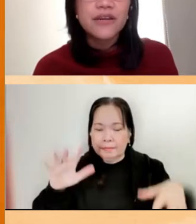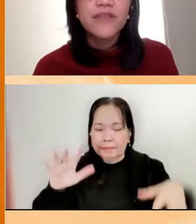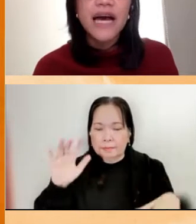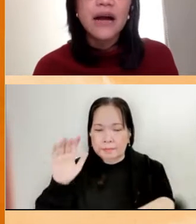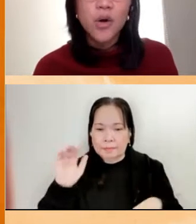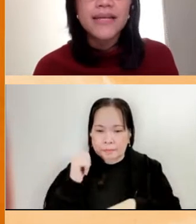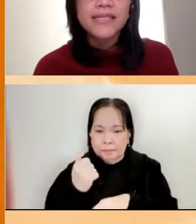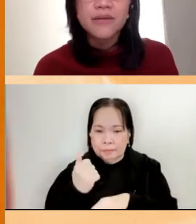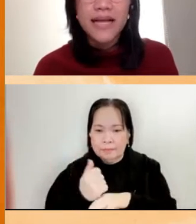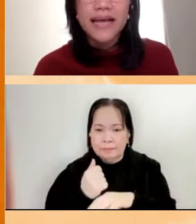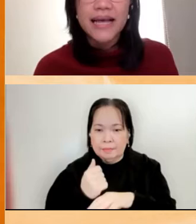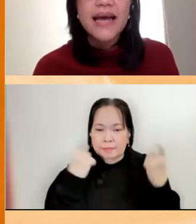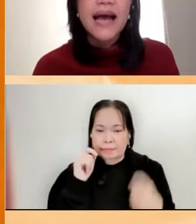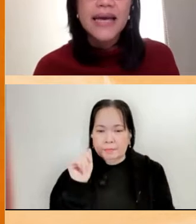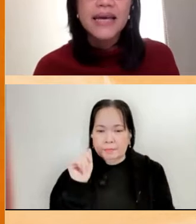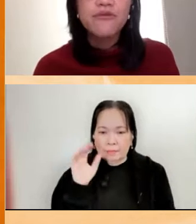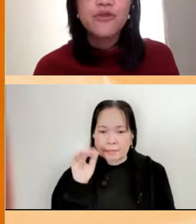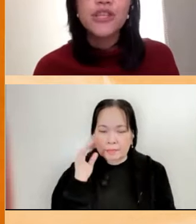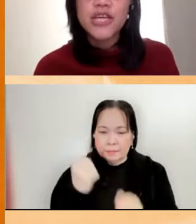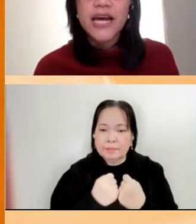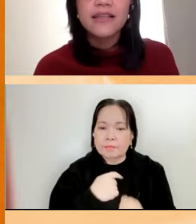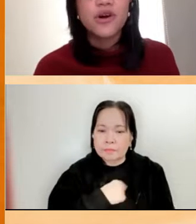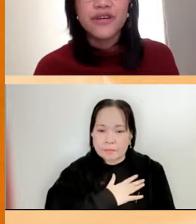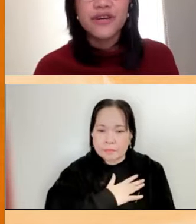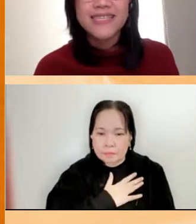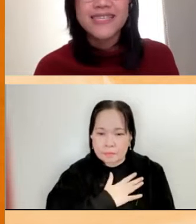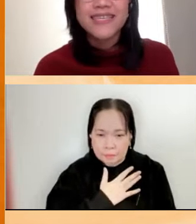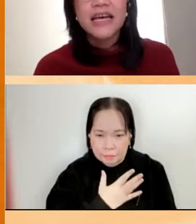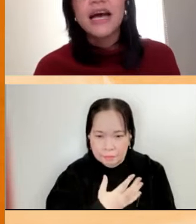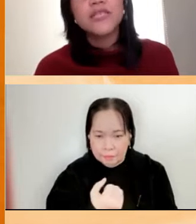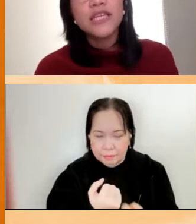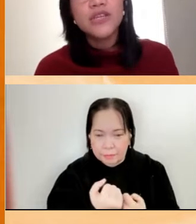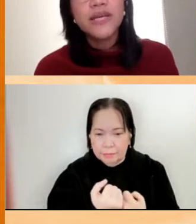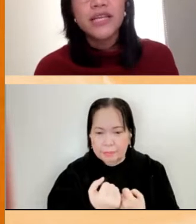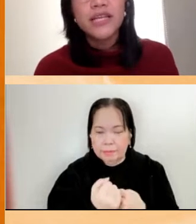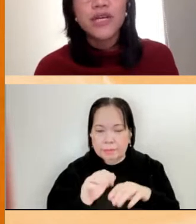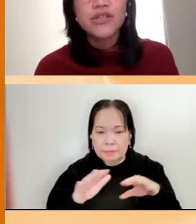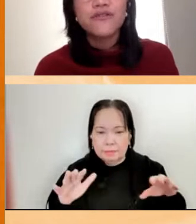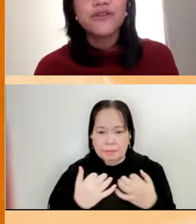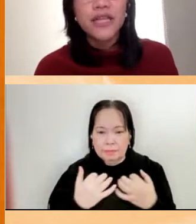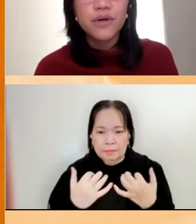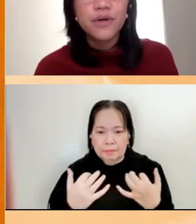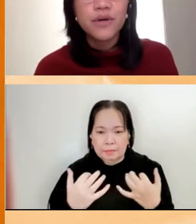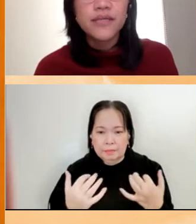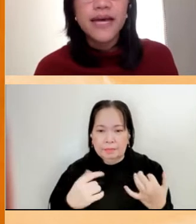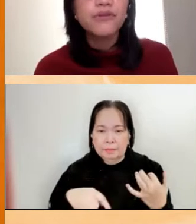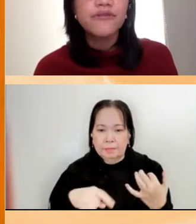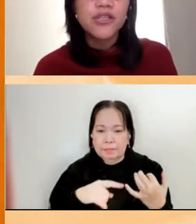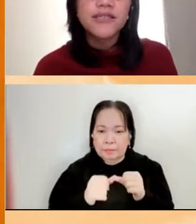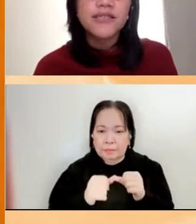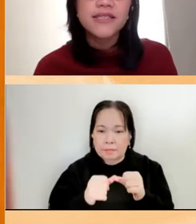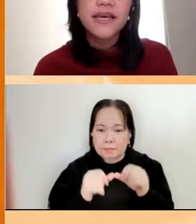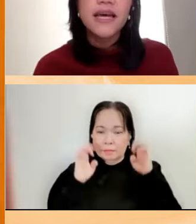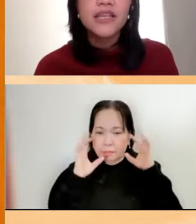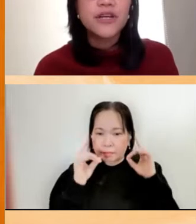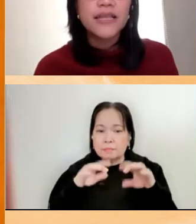year of the Ako Para sa Bata, I Am for the Child Conference, a continuing education for individuals and